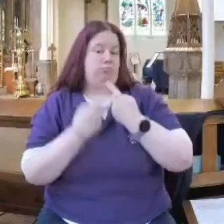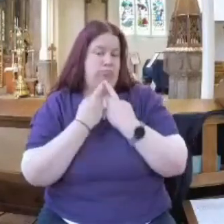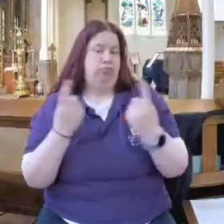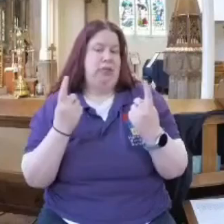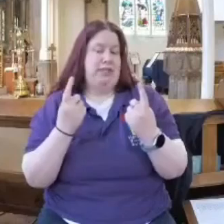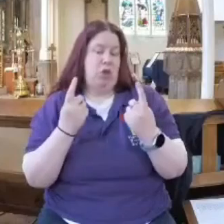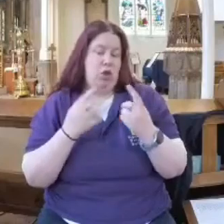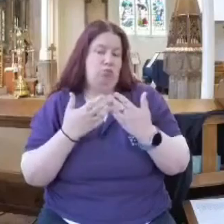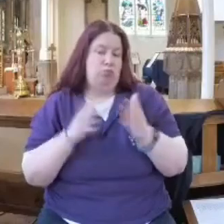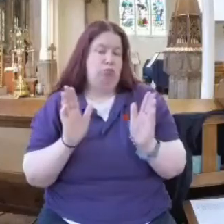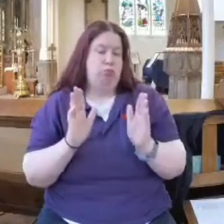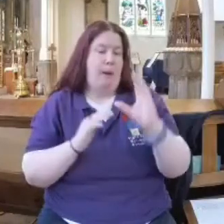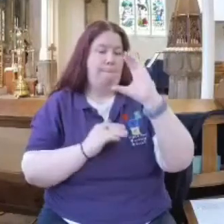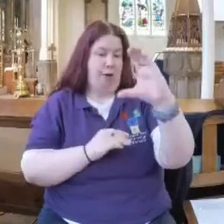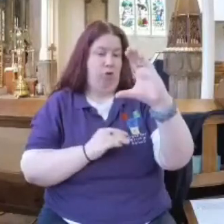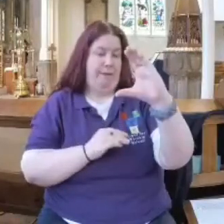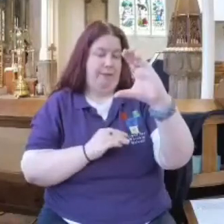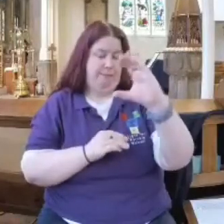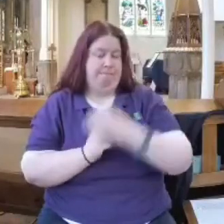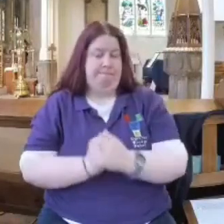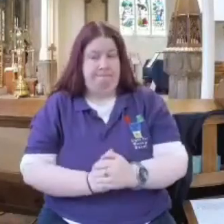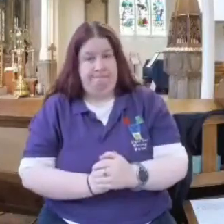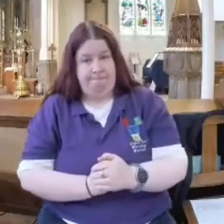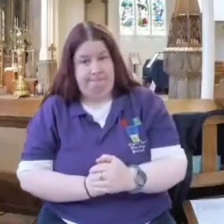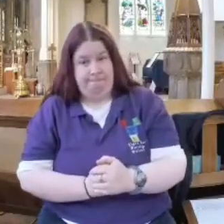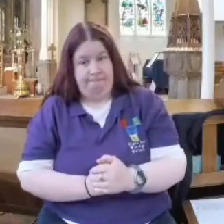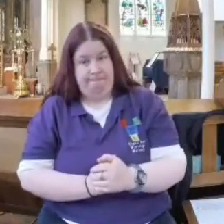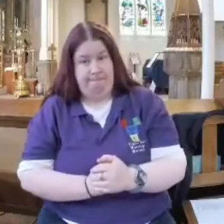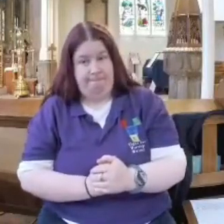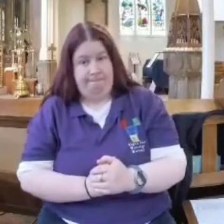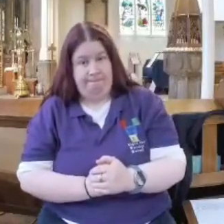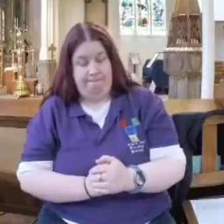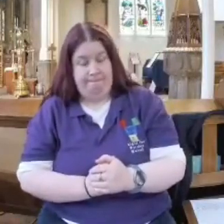opening paragraph of the Nicene Creed.